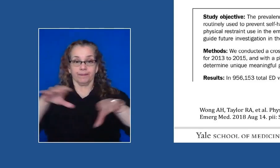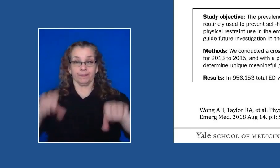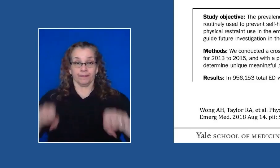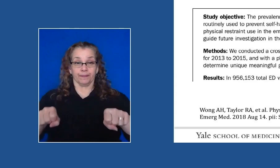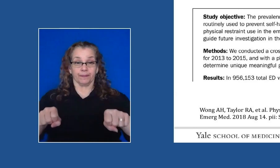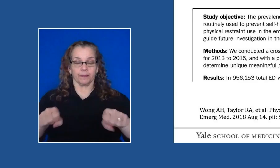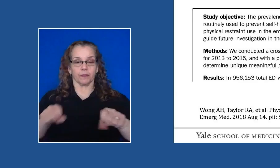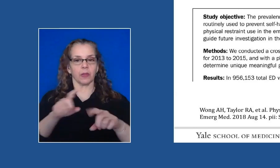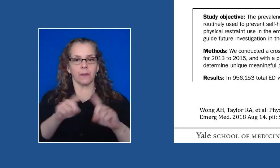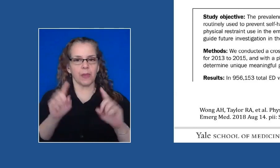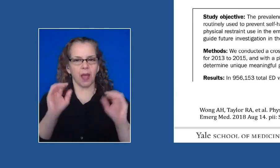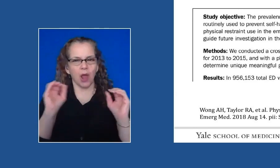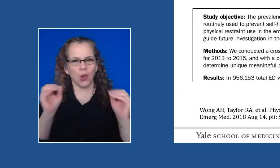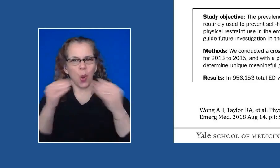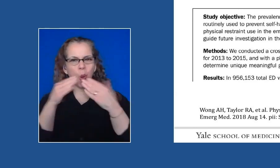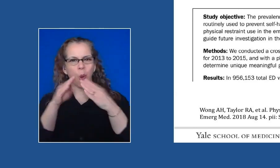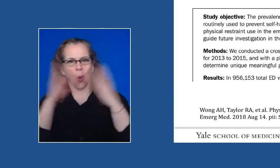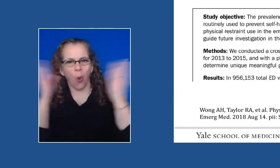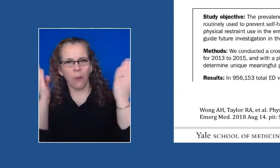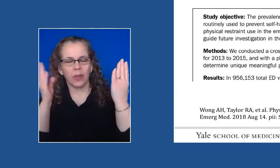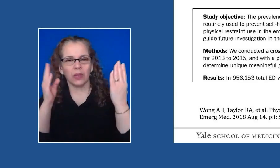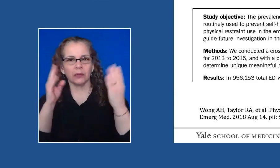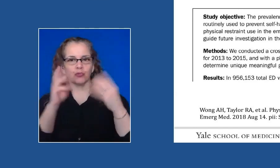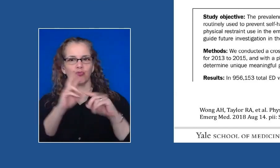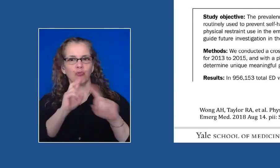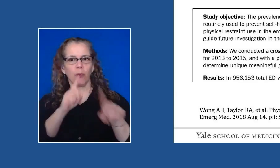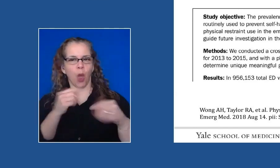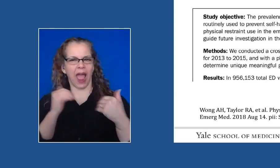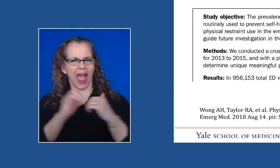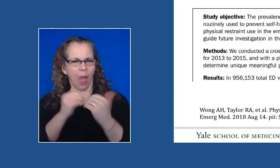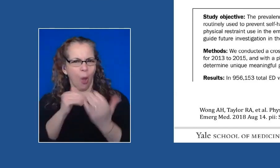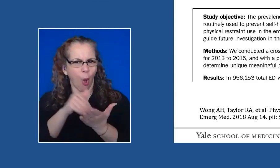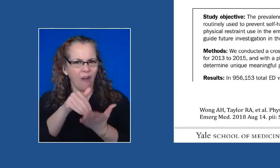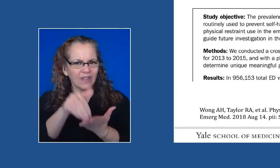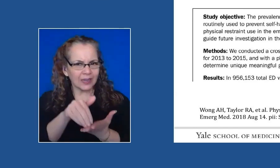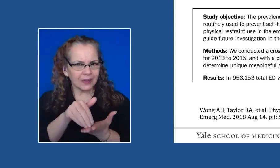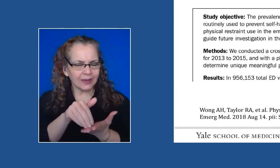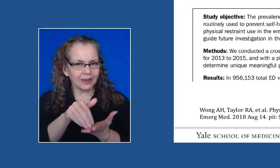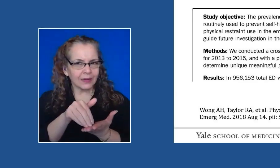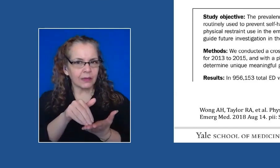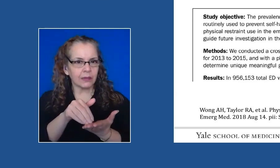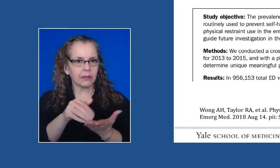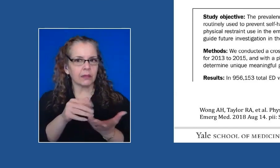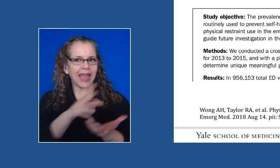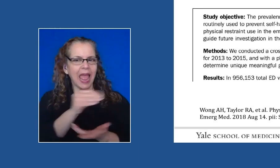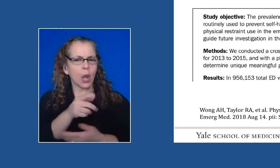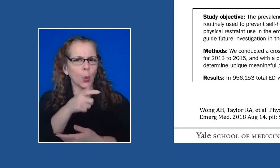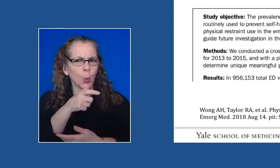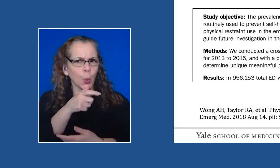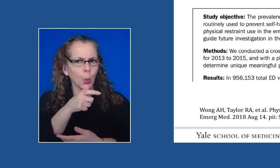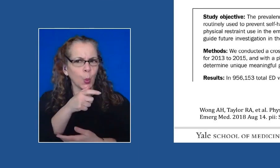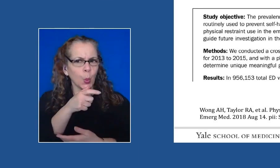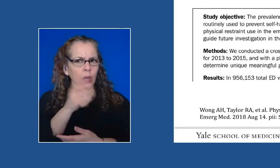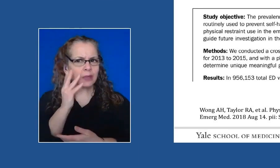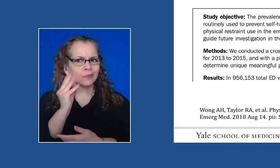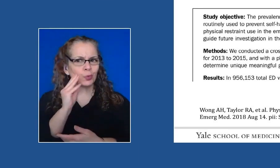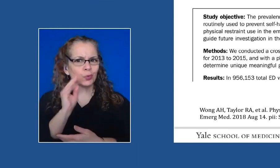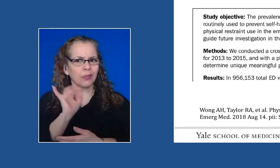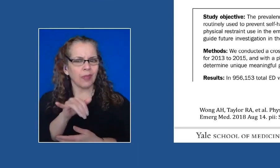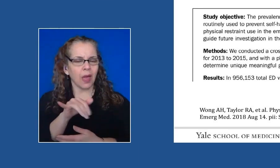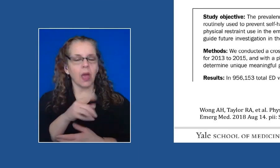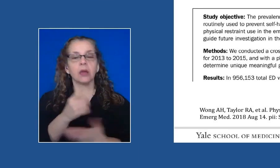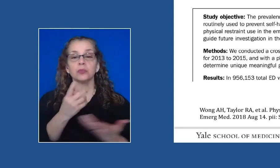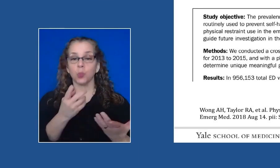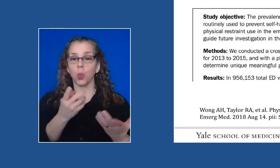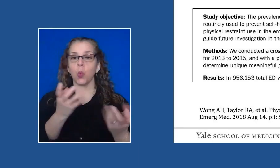public reports of how often this is happening and who this is happening to. So we started just doing some research to identify what that's